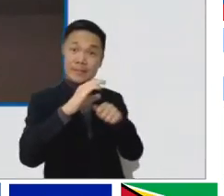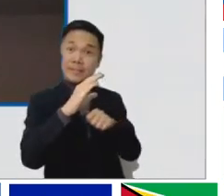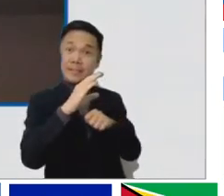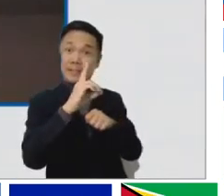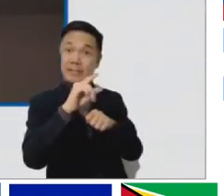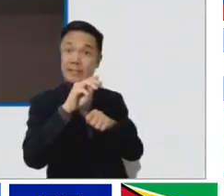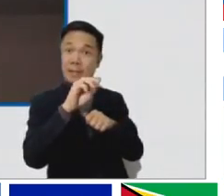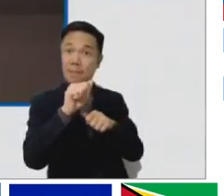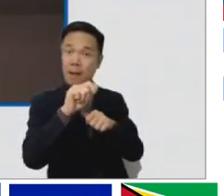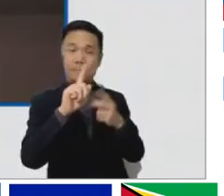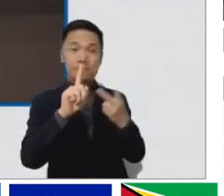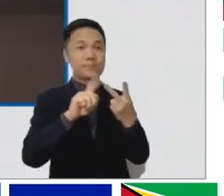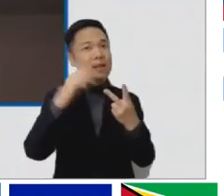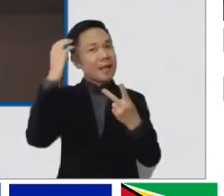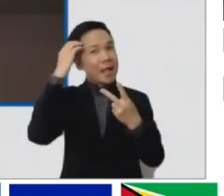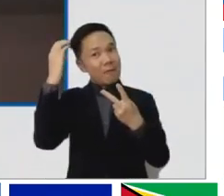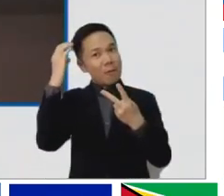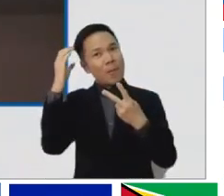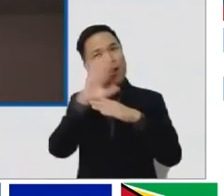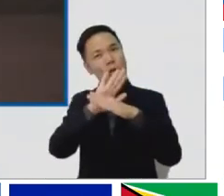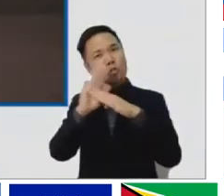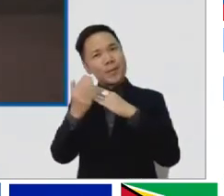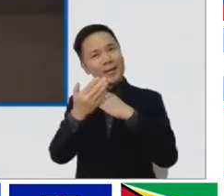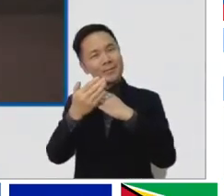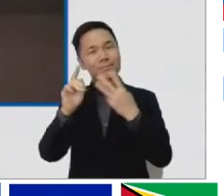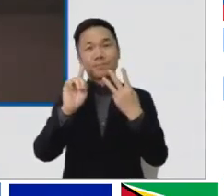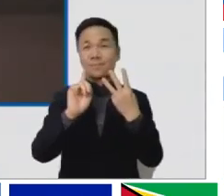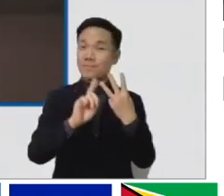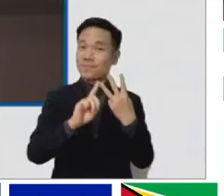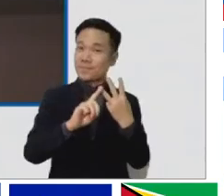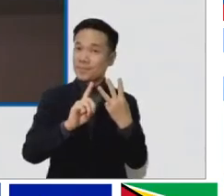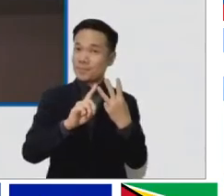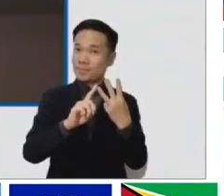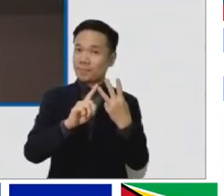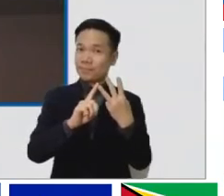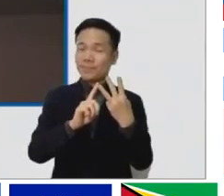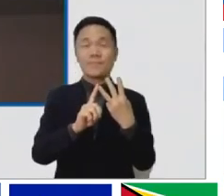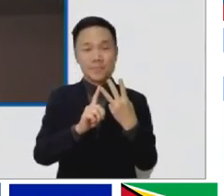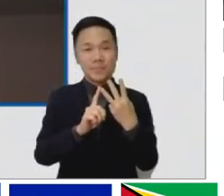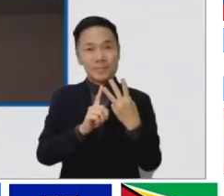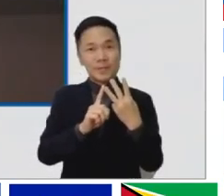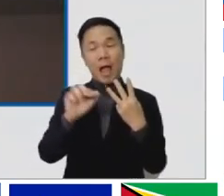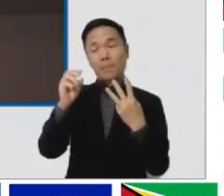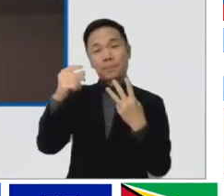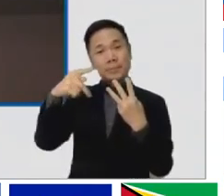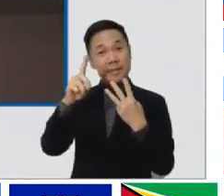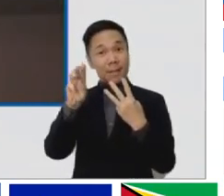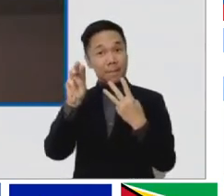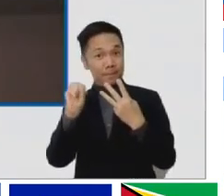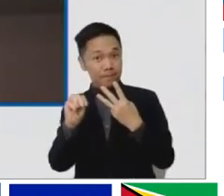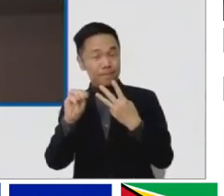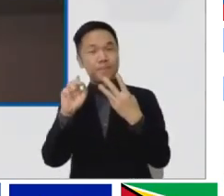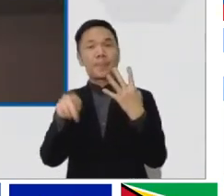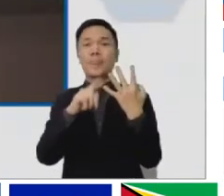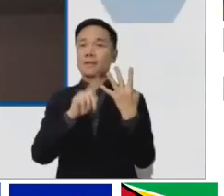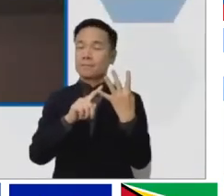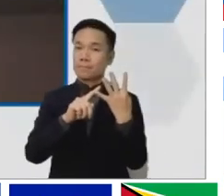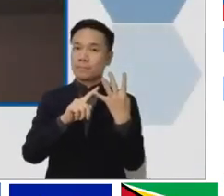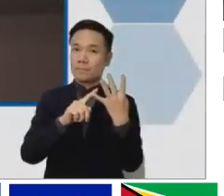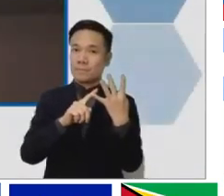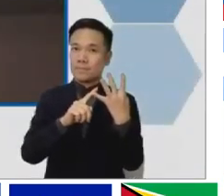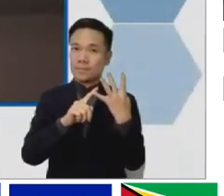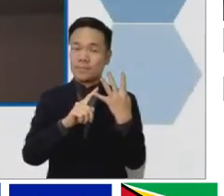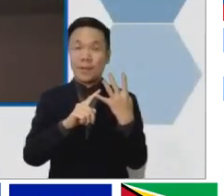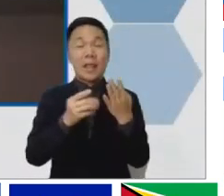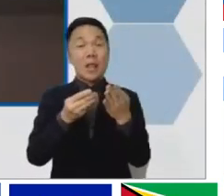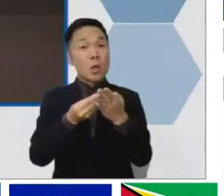of Disaster Preparedness and Emergency Management, OPDEM, Economic Commission for Latin America and the Caribbean, ECLAC,